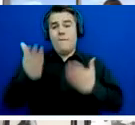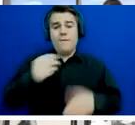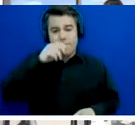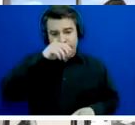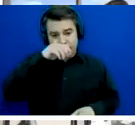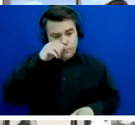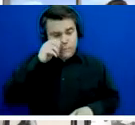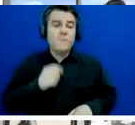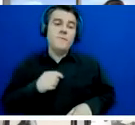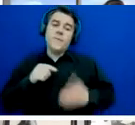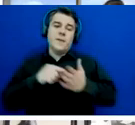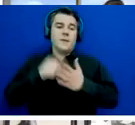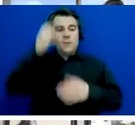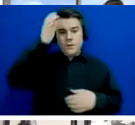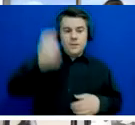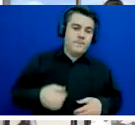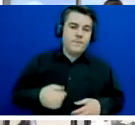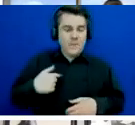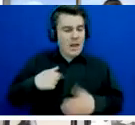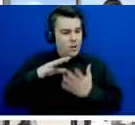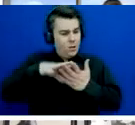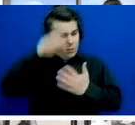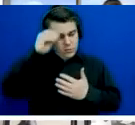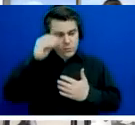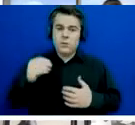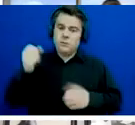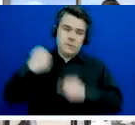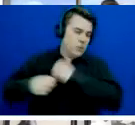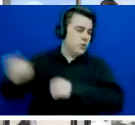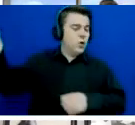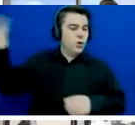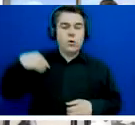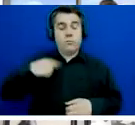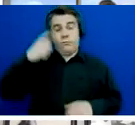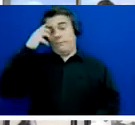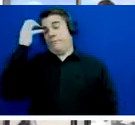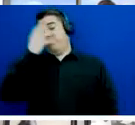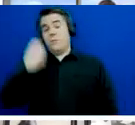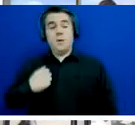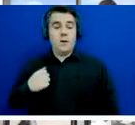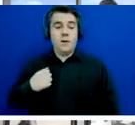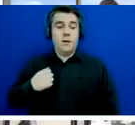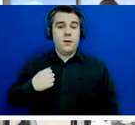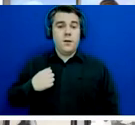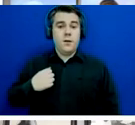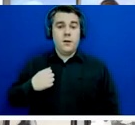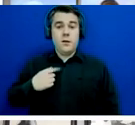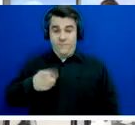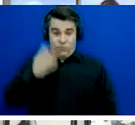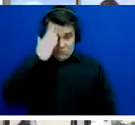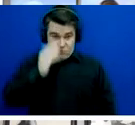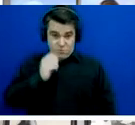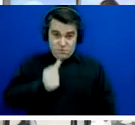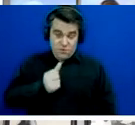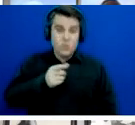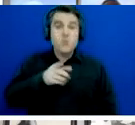you know, this concept that when I learned it years and years ago kind of blew my mind is whether you realize it or not, you own